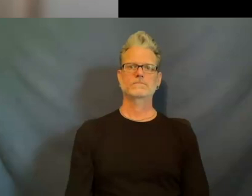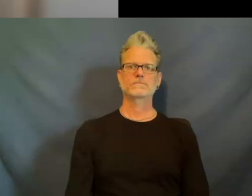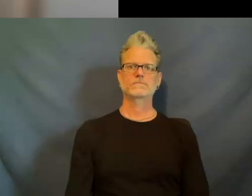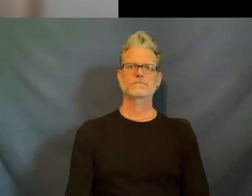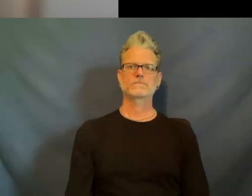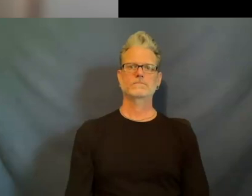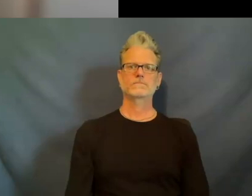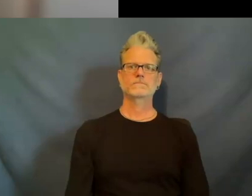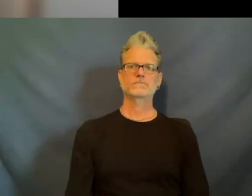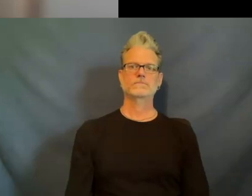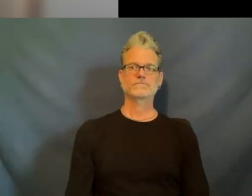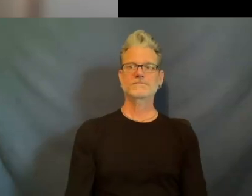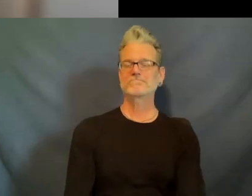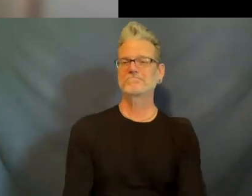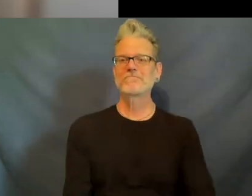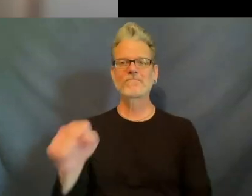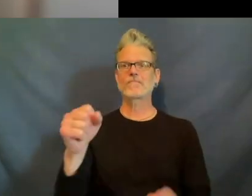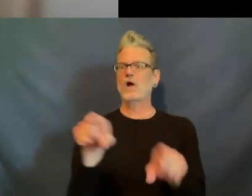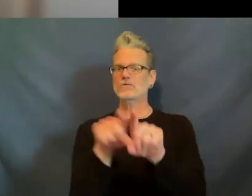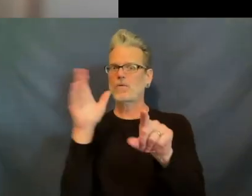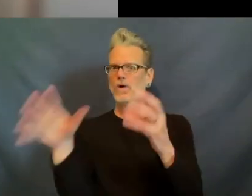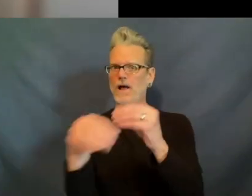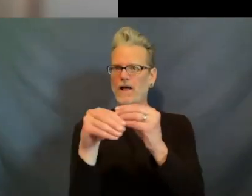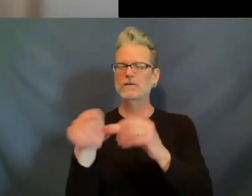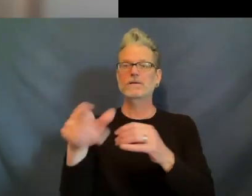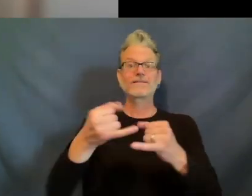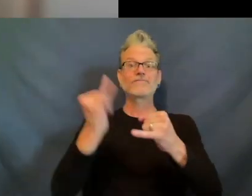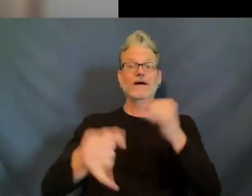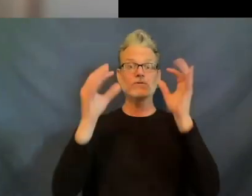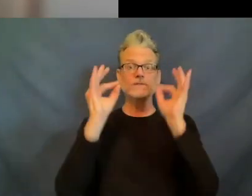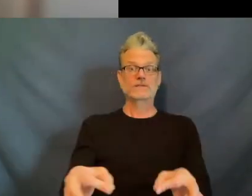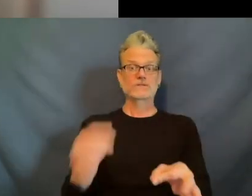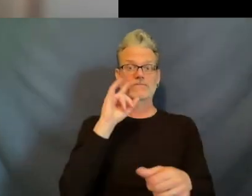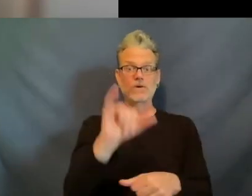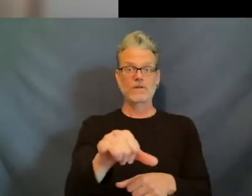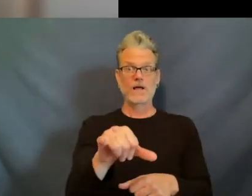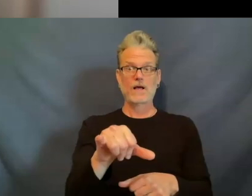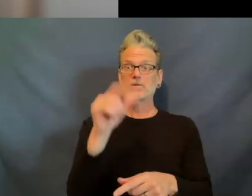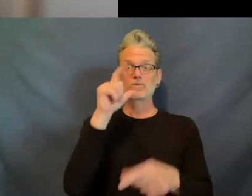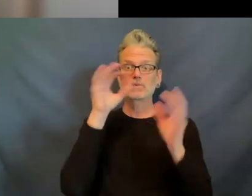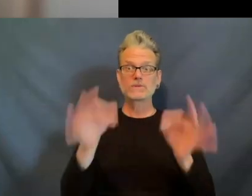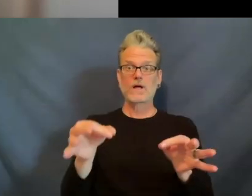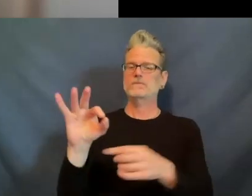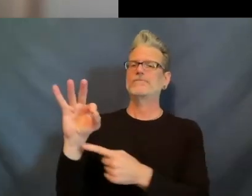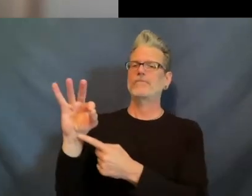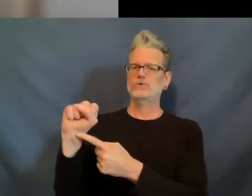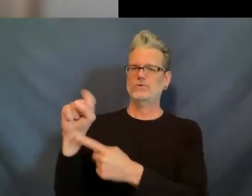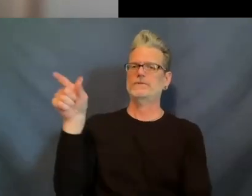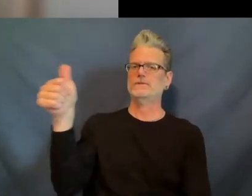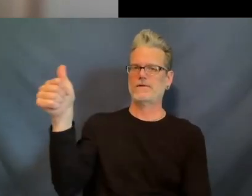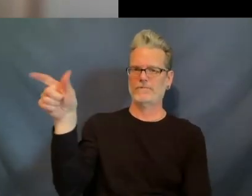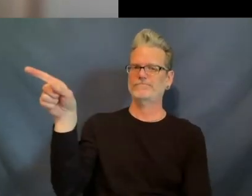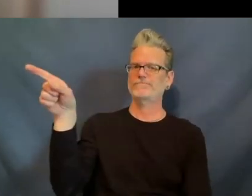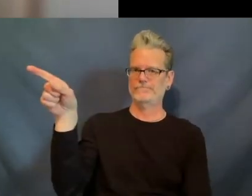And I'll just add to that the final decision on the NEPA does lie with the Forest Service. So that does need to